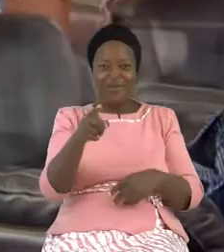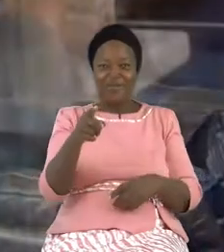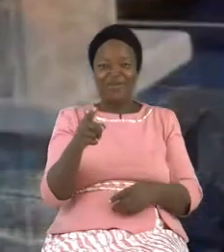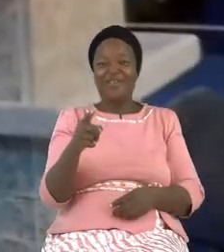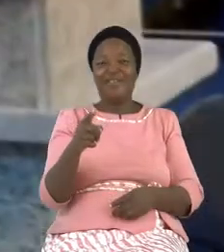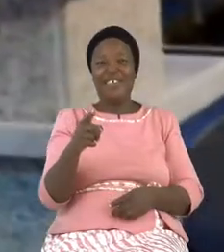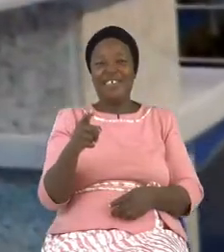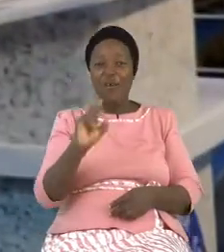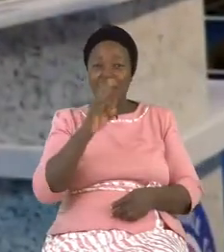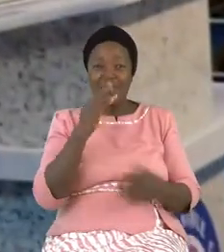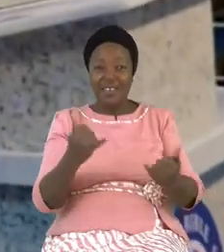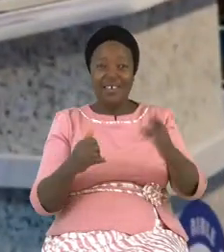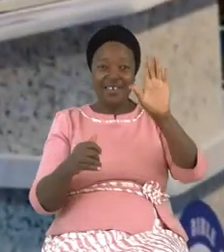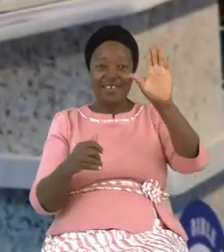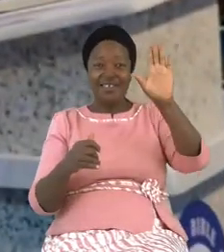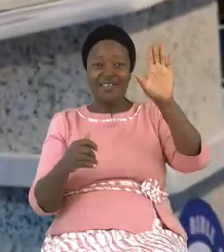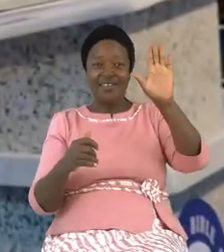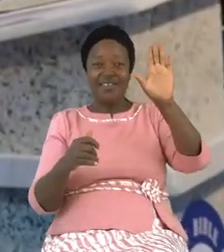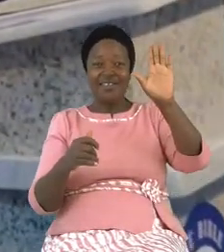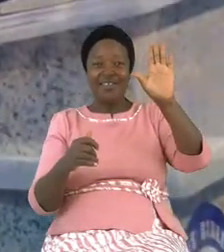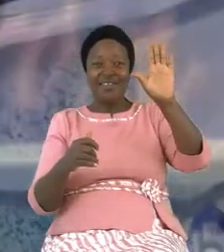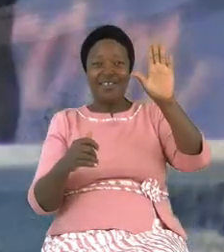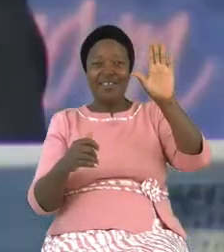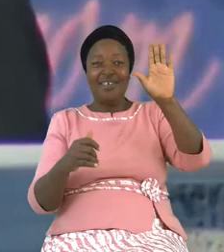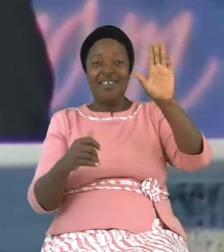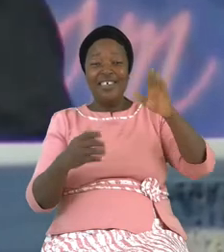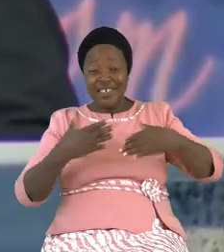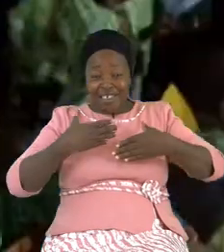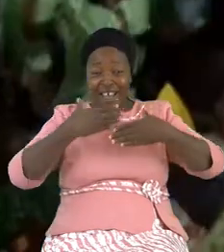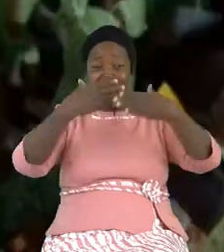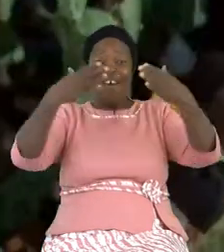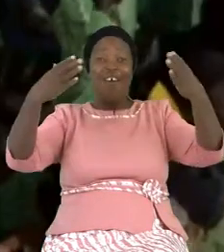What are you? Help me shout dominion.